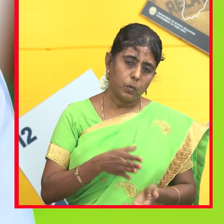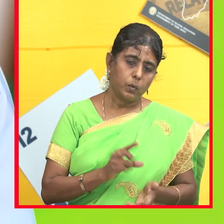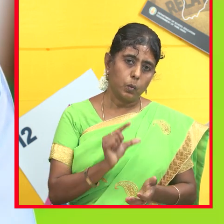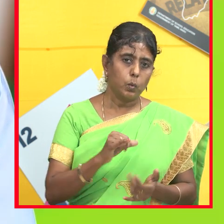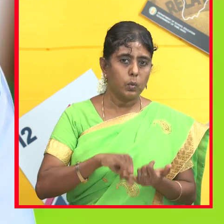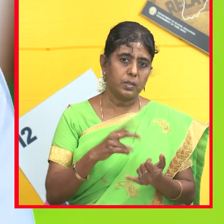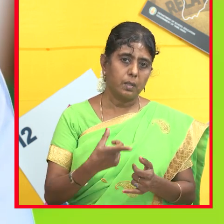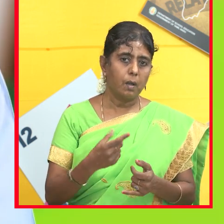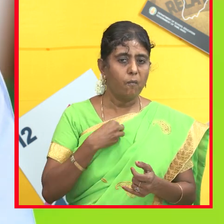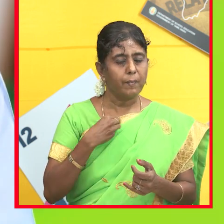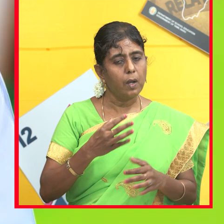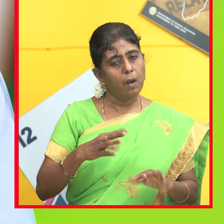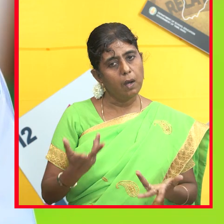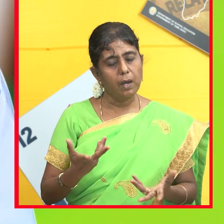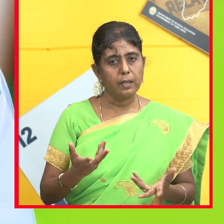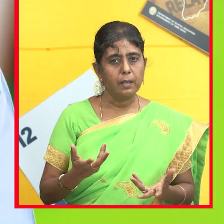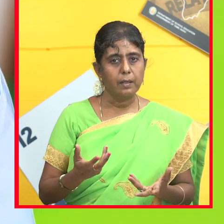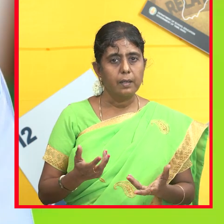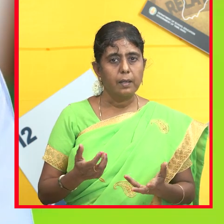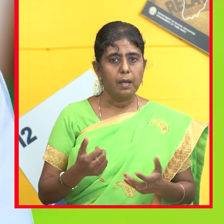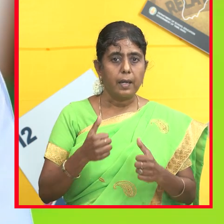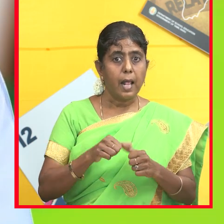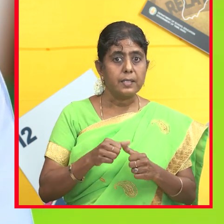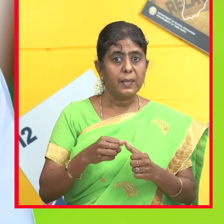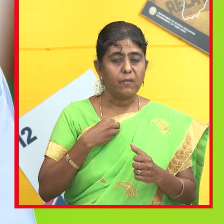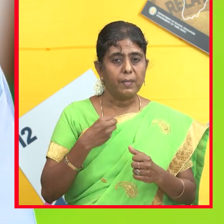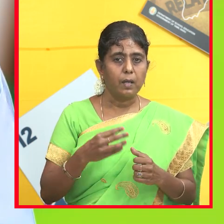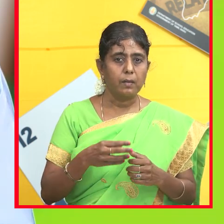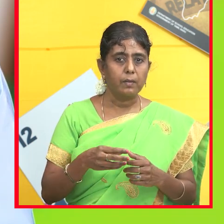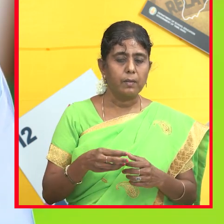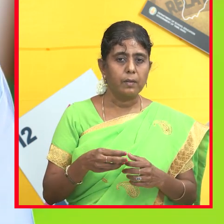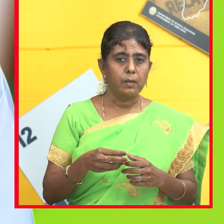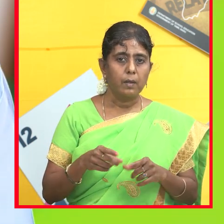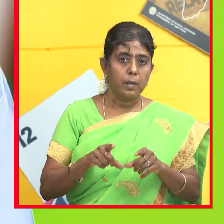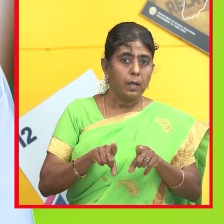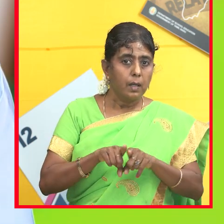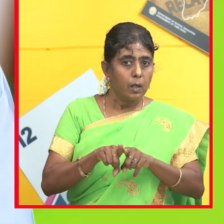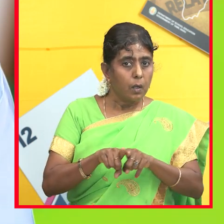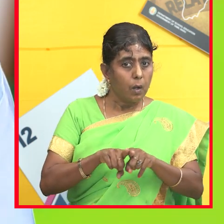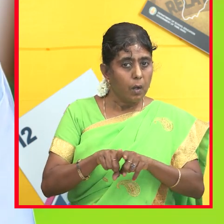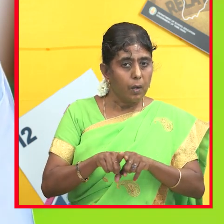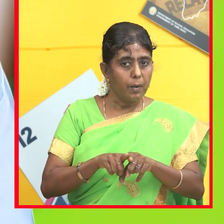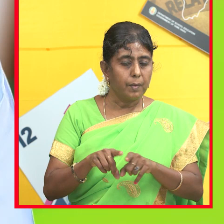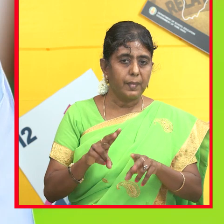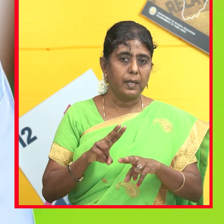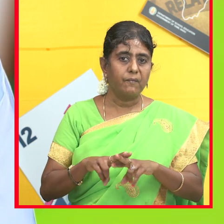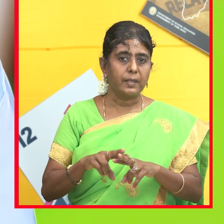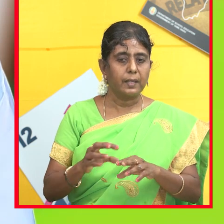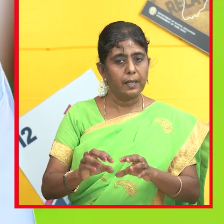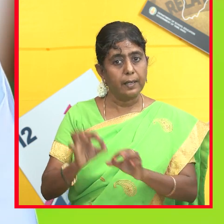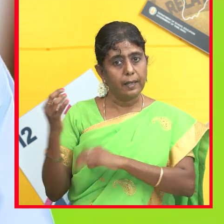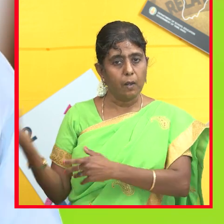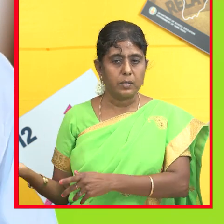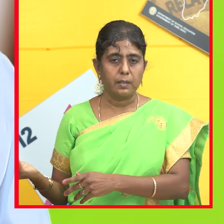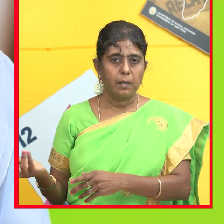the formula or algebraic identities, take out if common terms are there, you have to take it out,